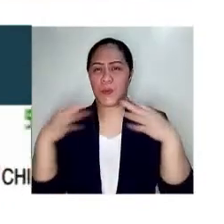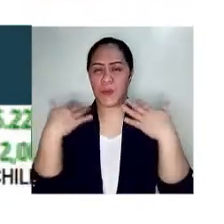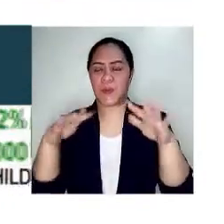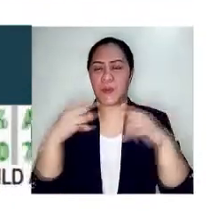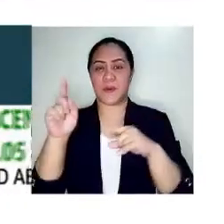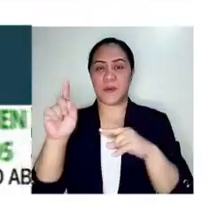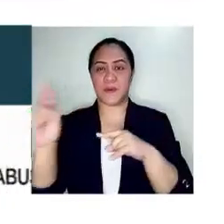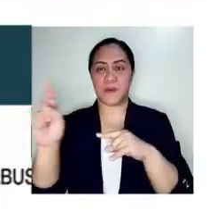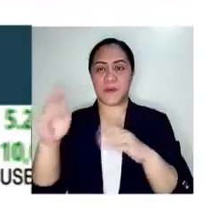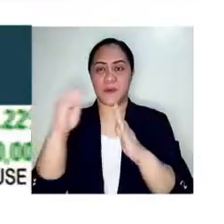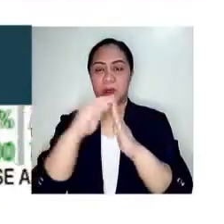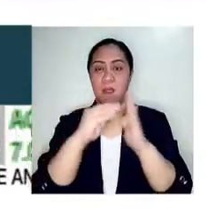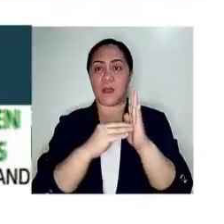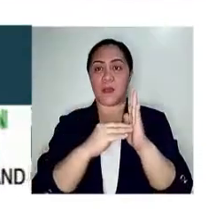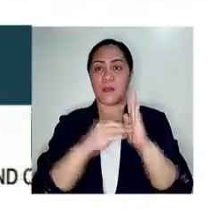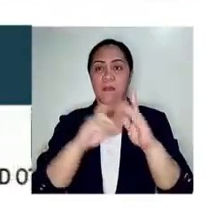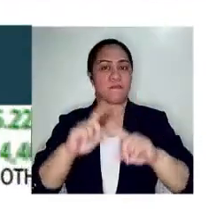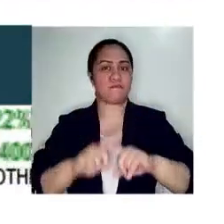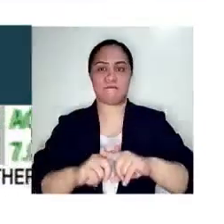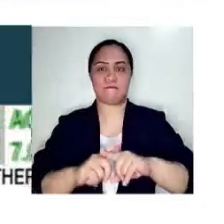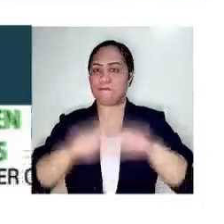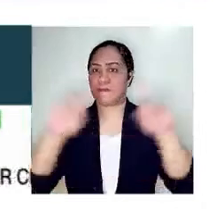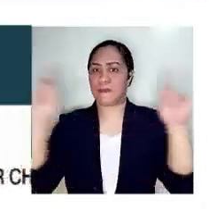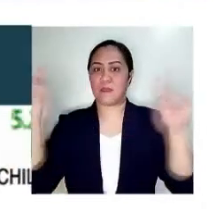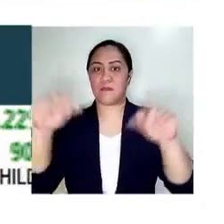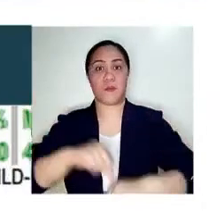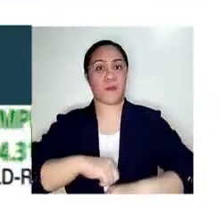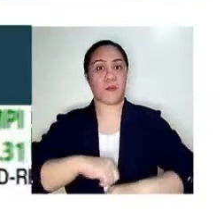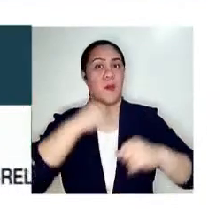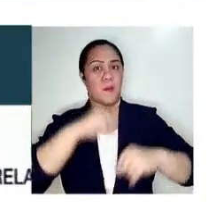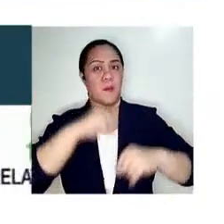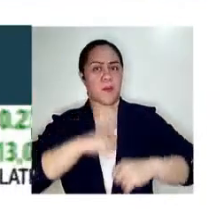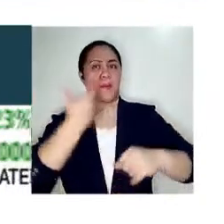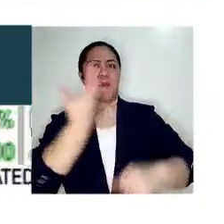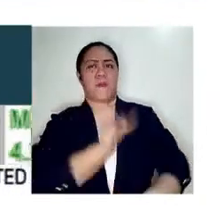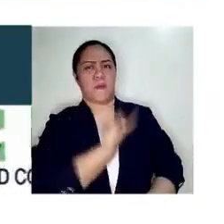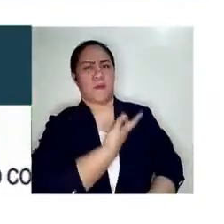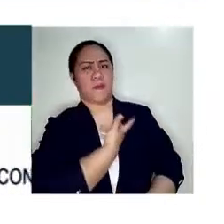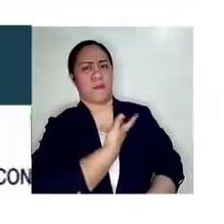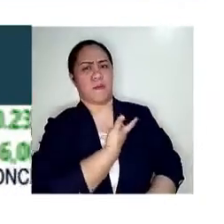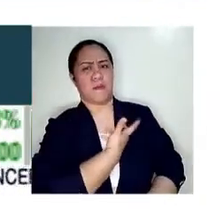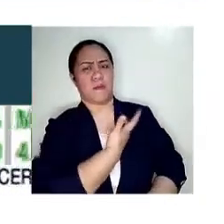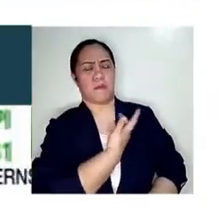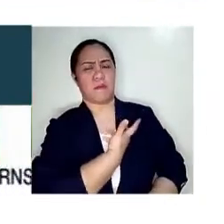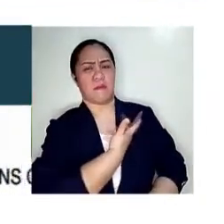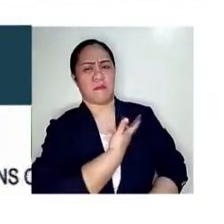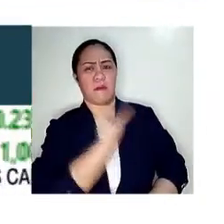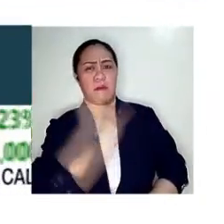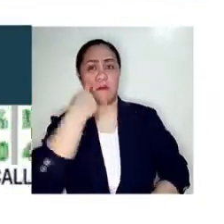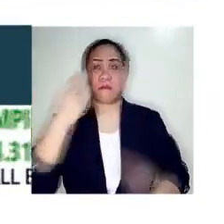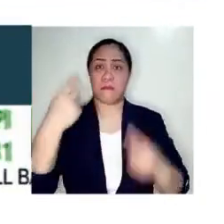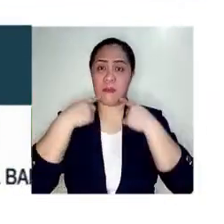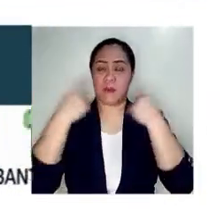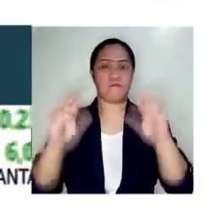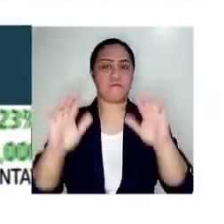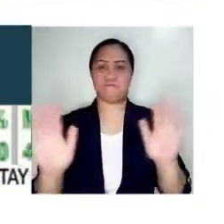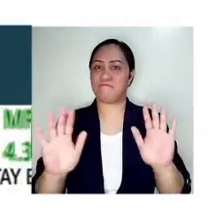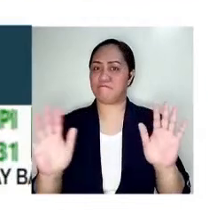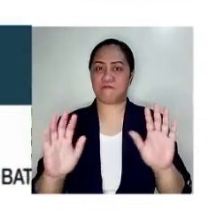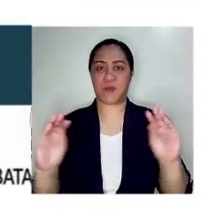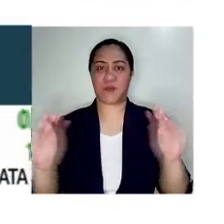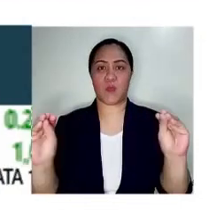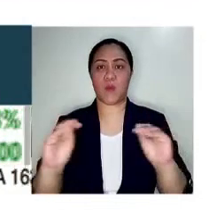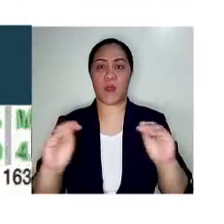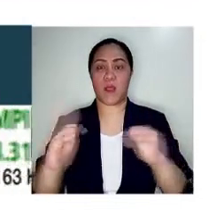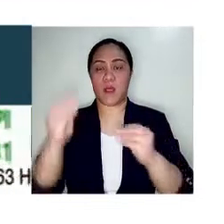complete opposite of a boastful candidate who would just brag about the size of the crowd, brag about his victory. He did not even mention it whatsoever. He,